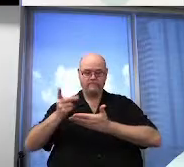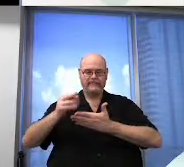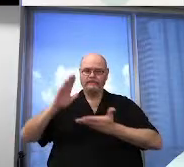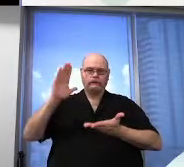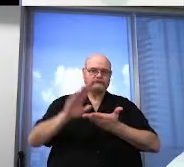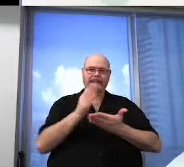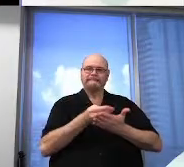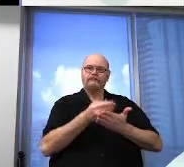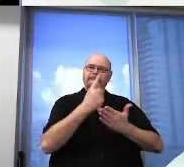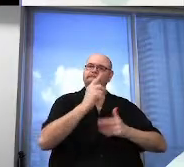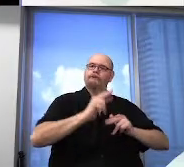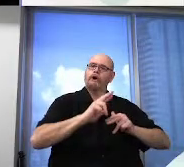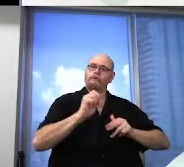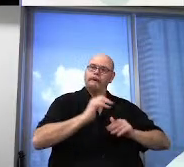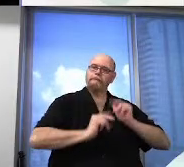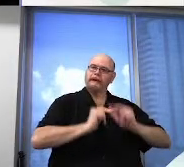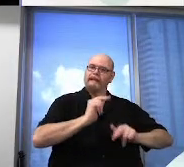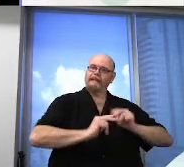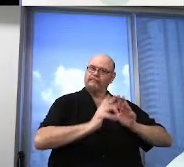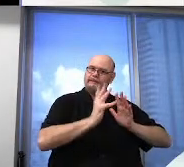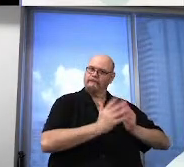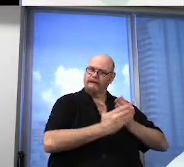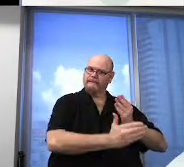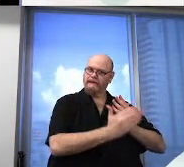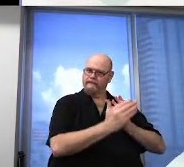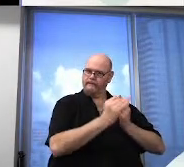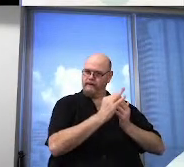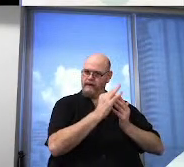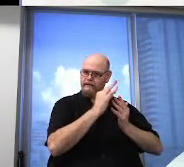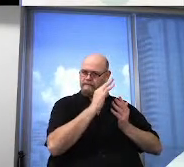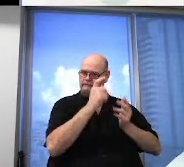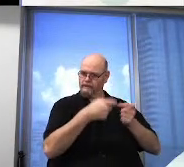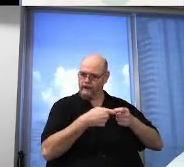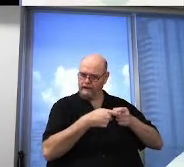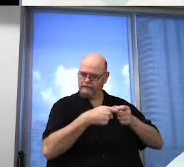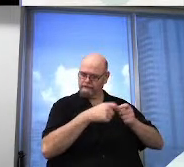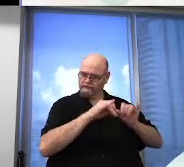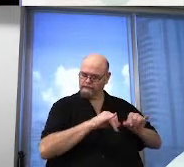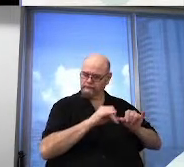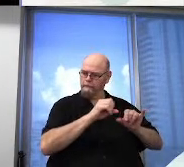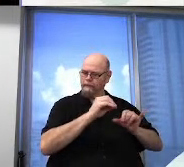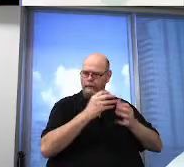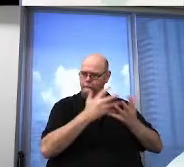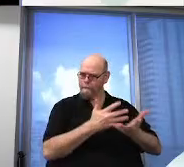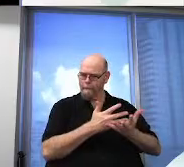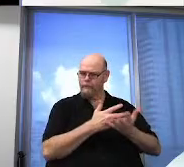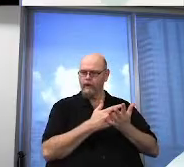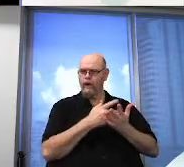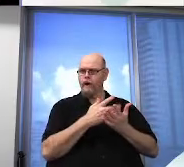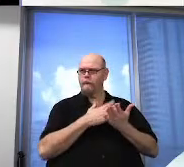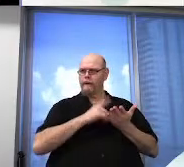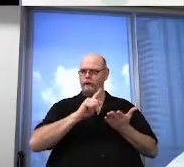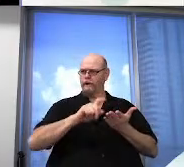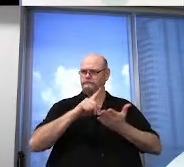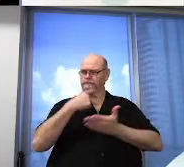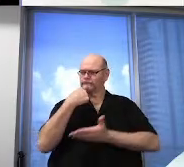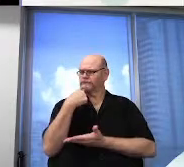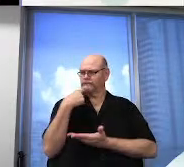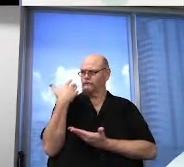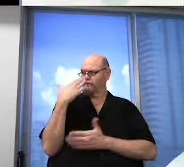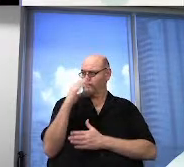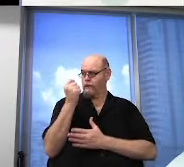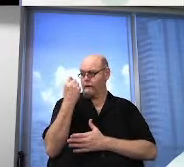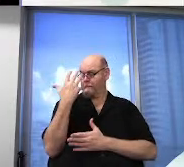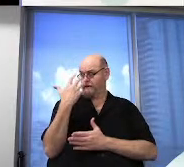have less funds to reconstruct the rest of the grid. So my question is, and you're saying that you